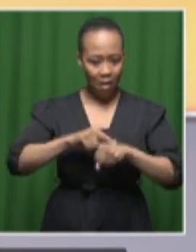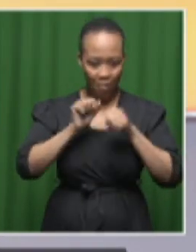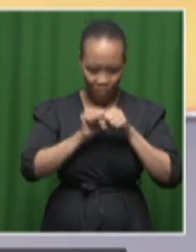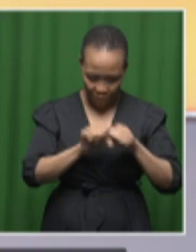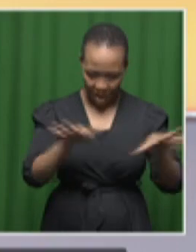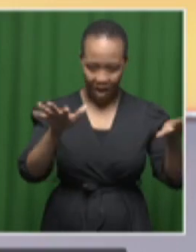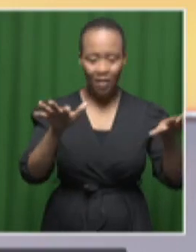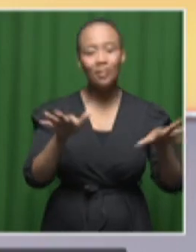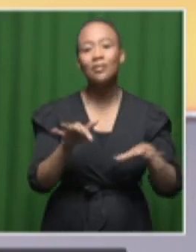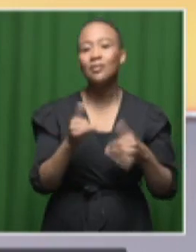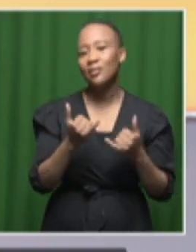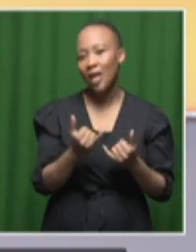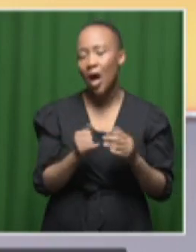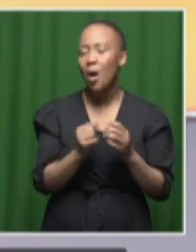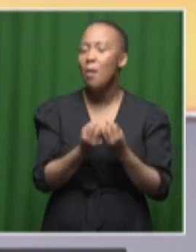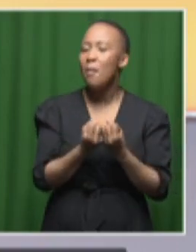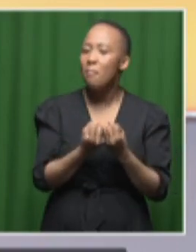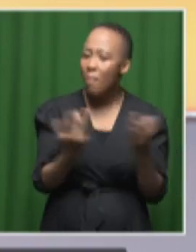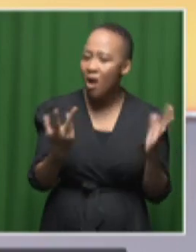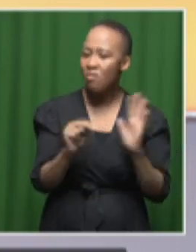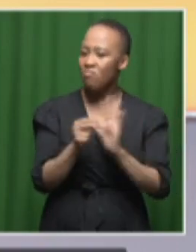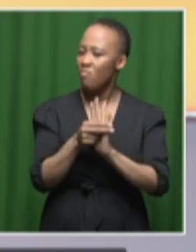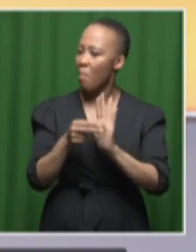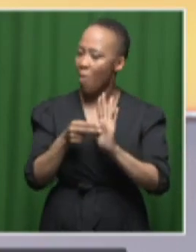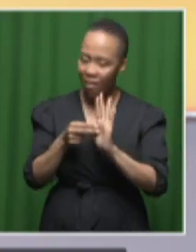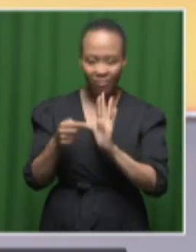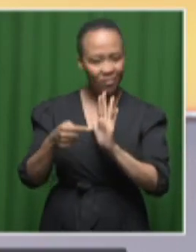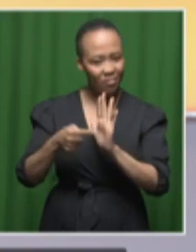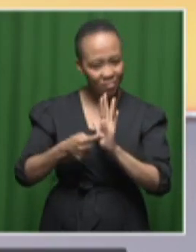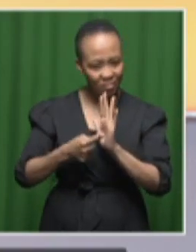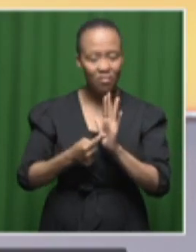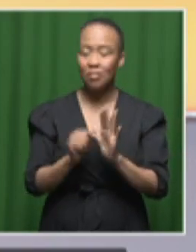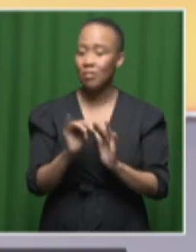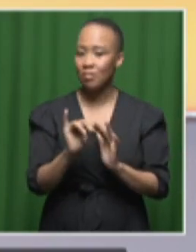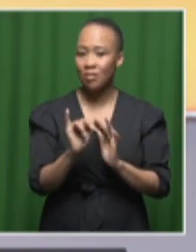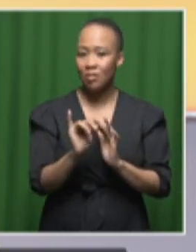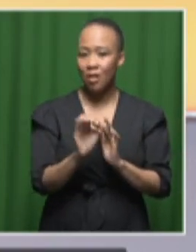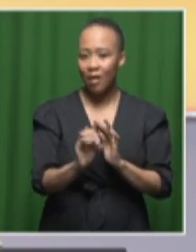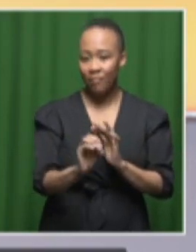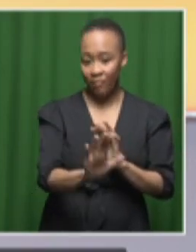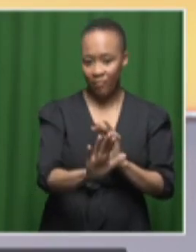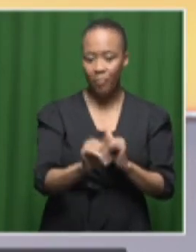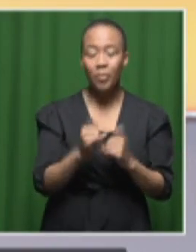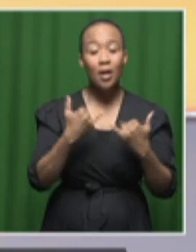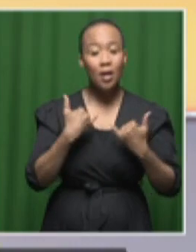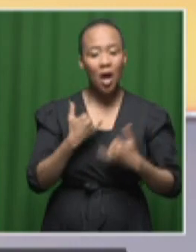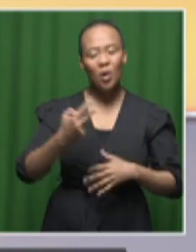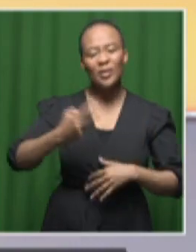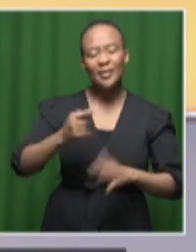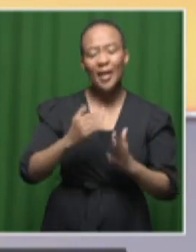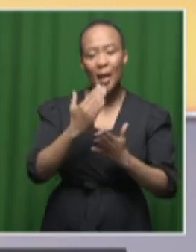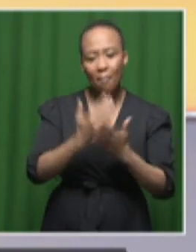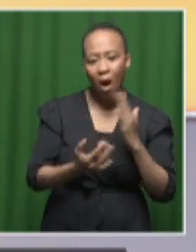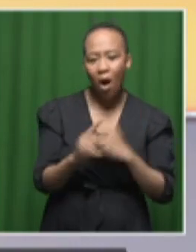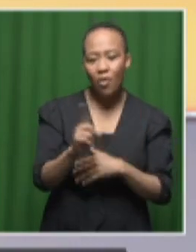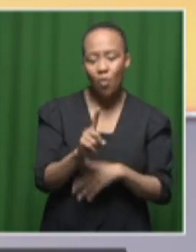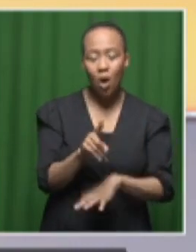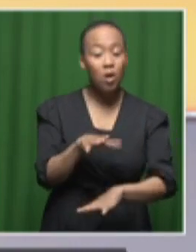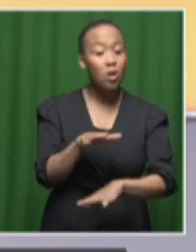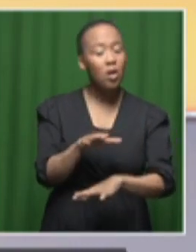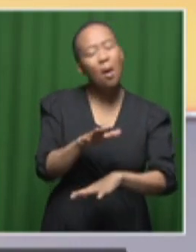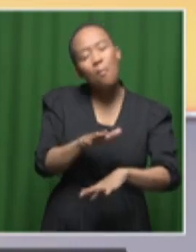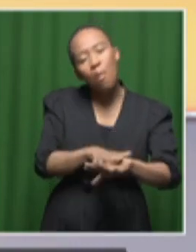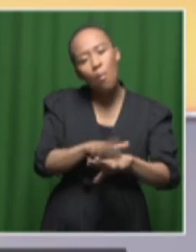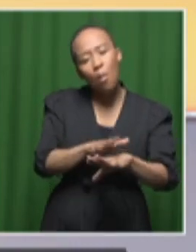custodians look forward to that with bated breath. But the second part of it, which in my view is actually even more important, is the